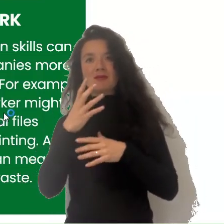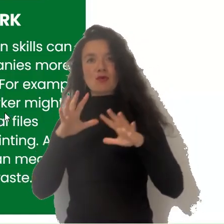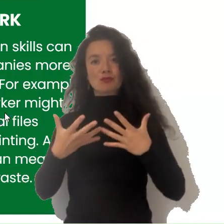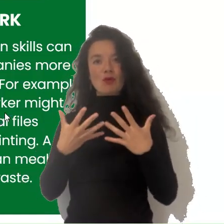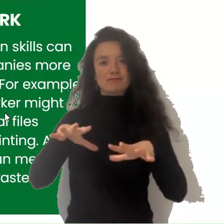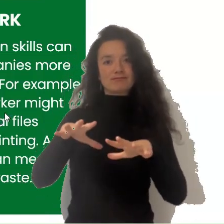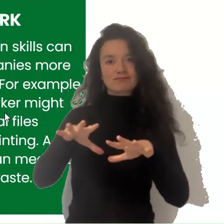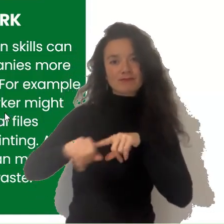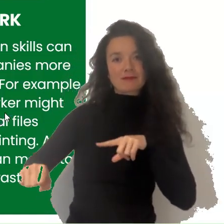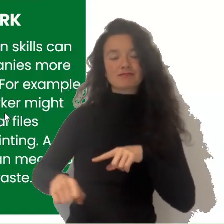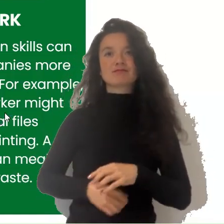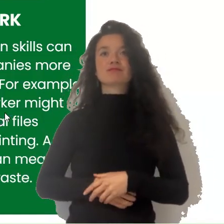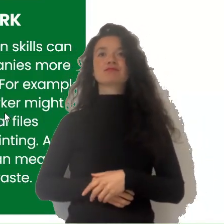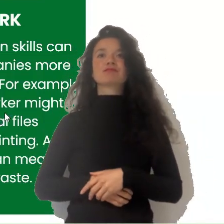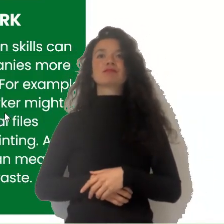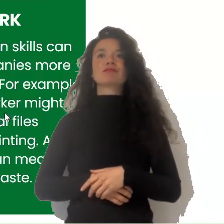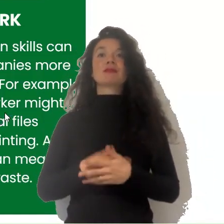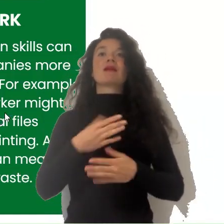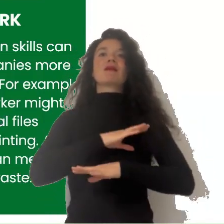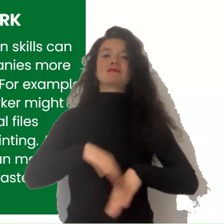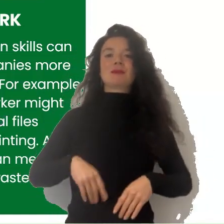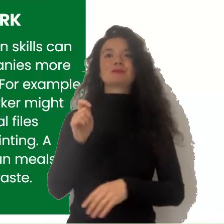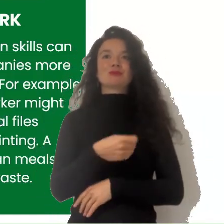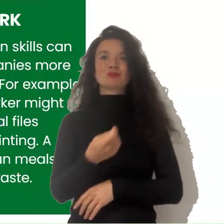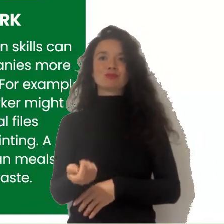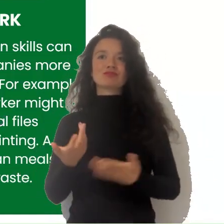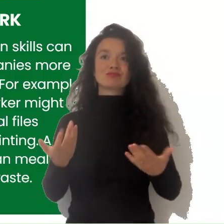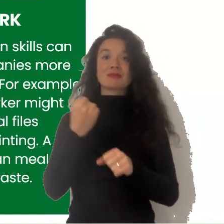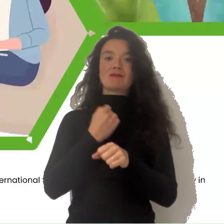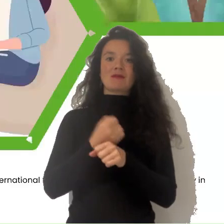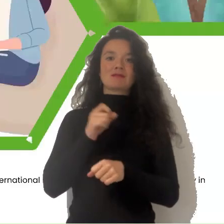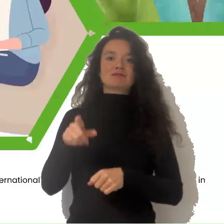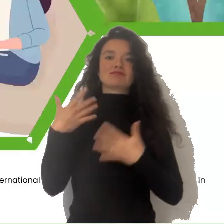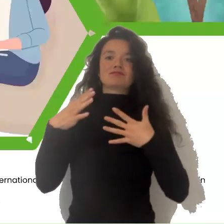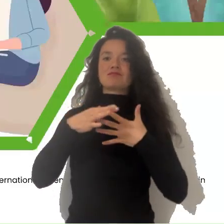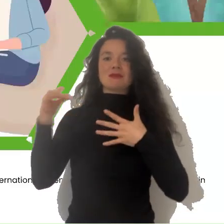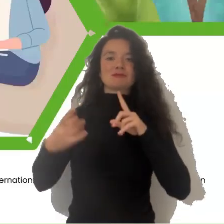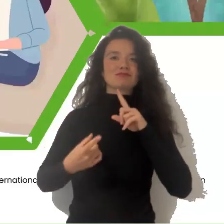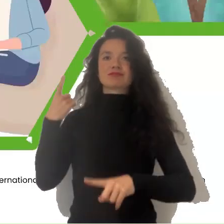you are a chef, you can plan meals to avoid food waste.